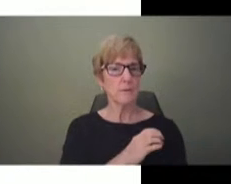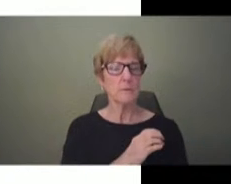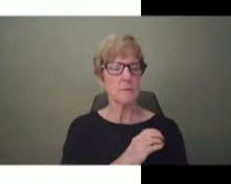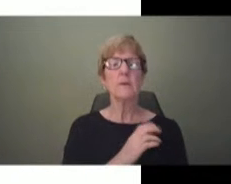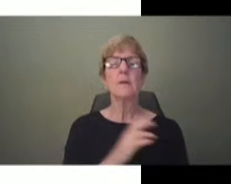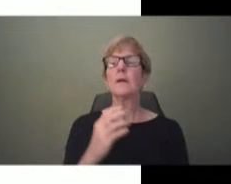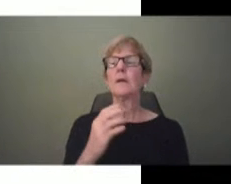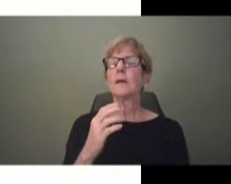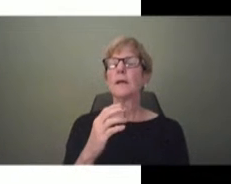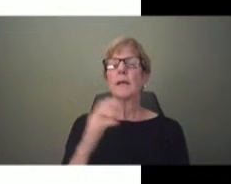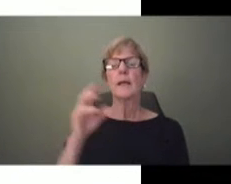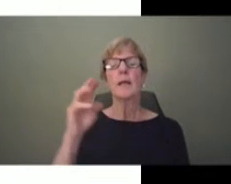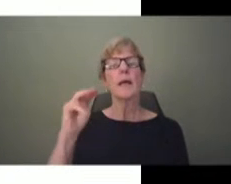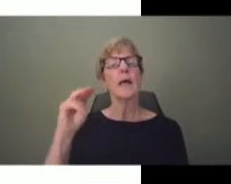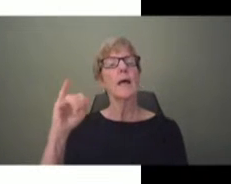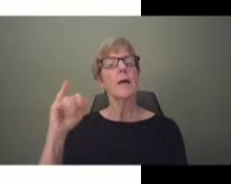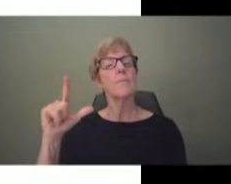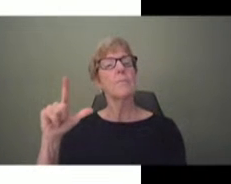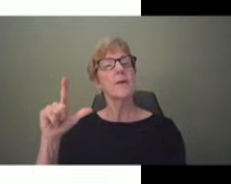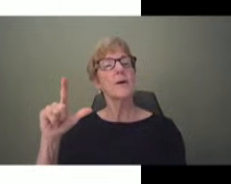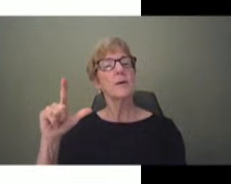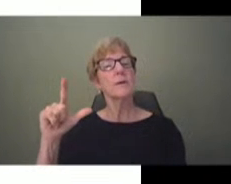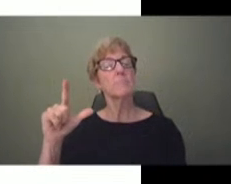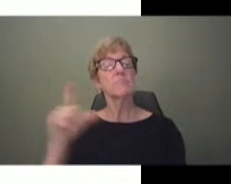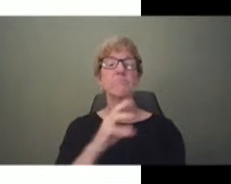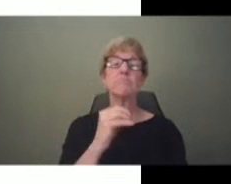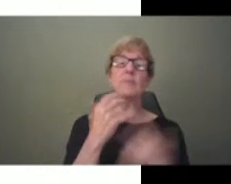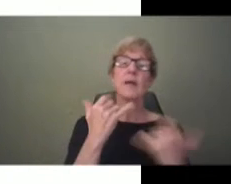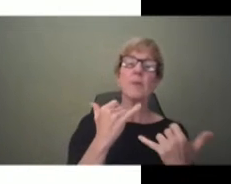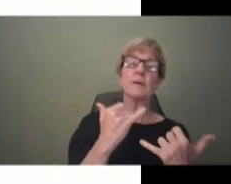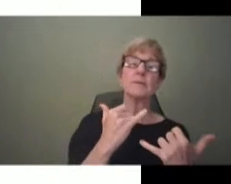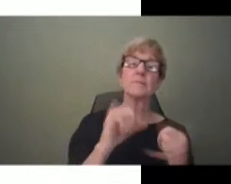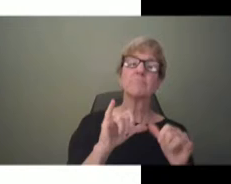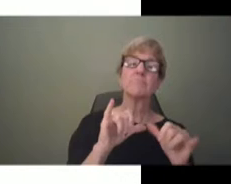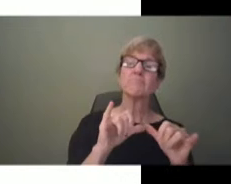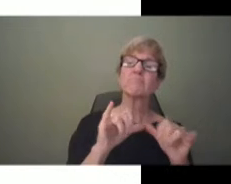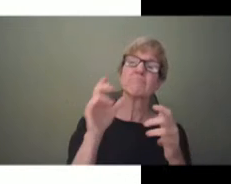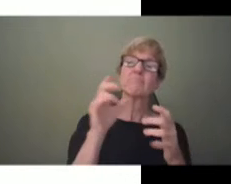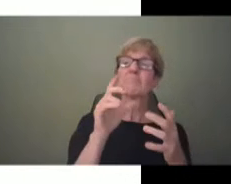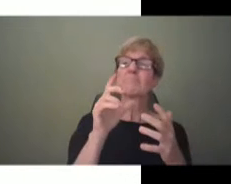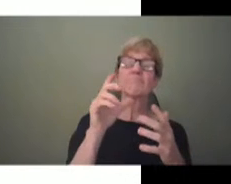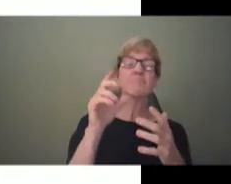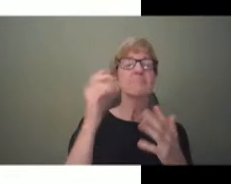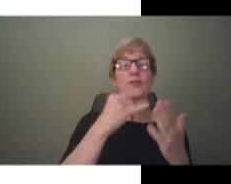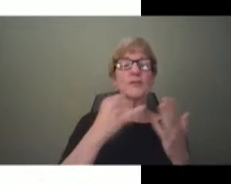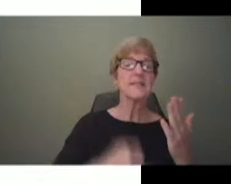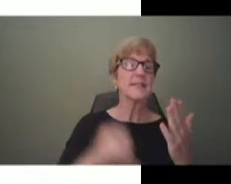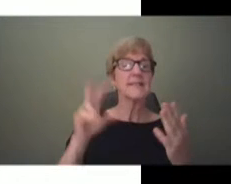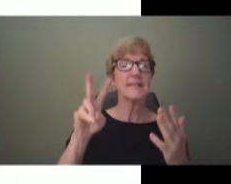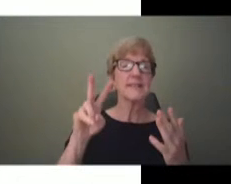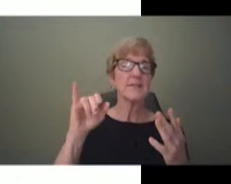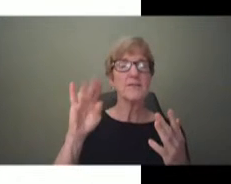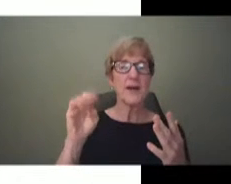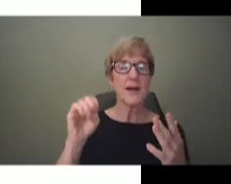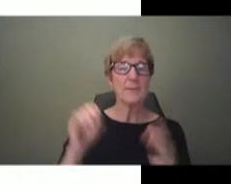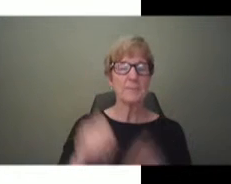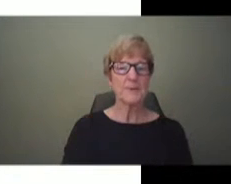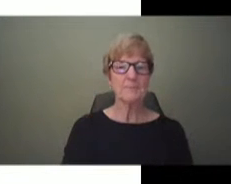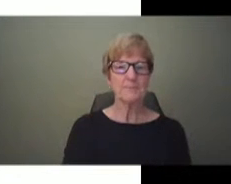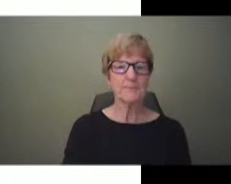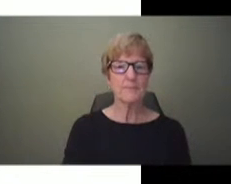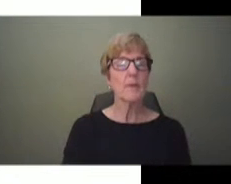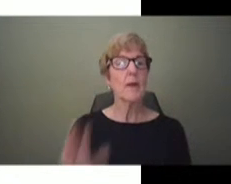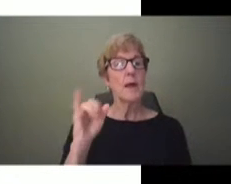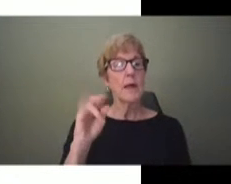mil Village history and its modern-day artistic Vibe uh next slide in a uh